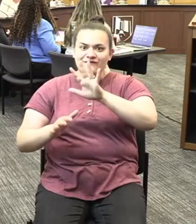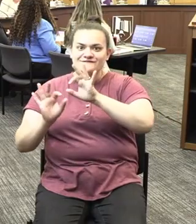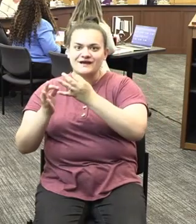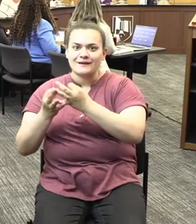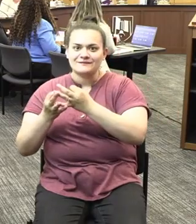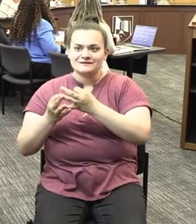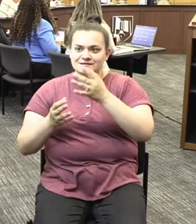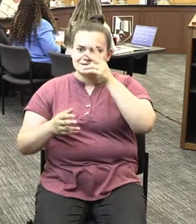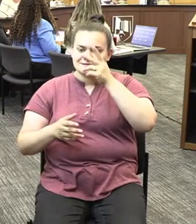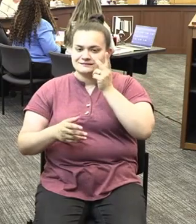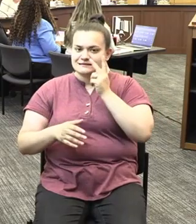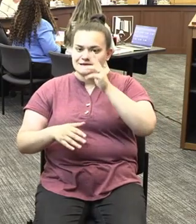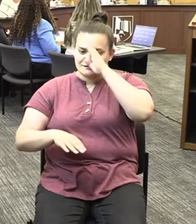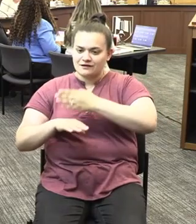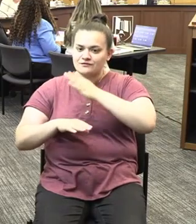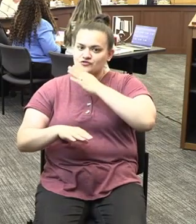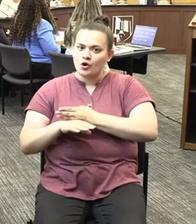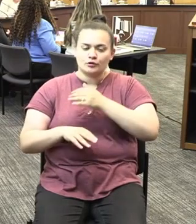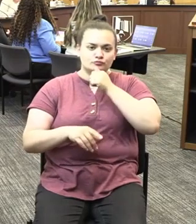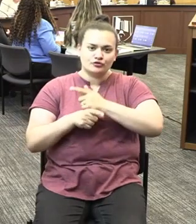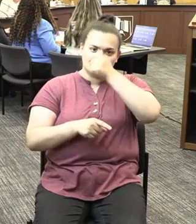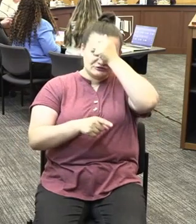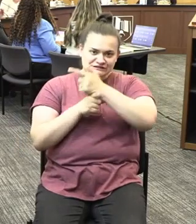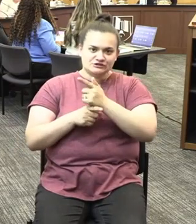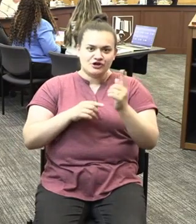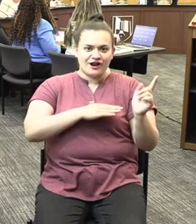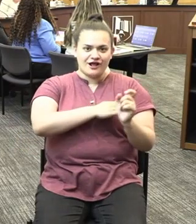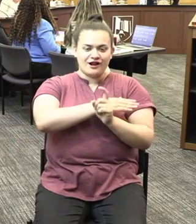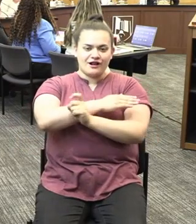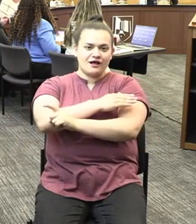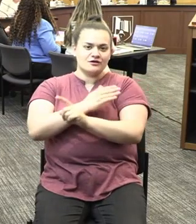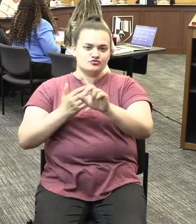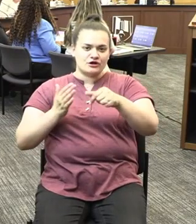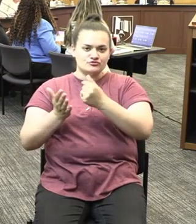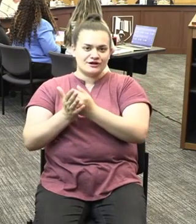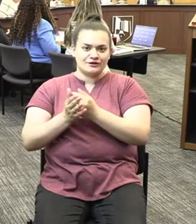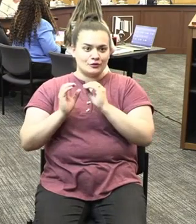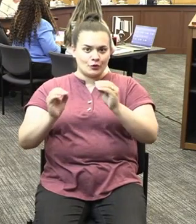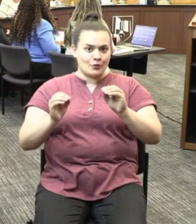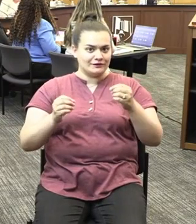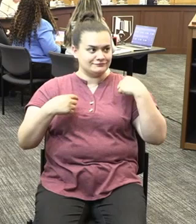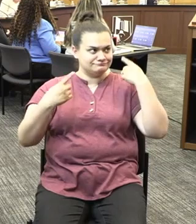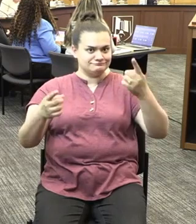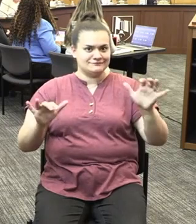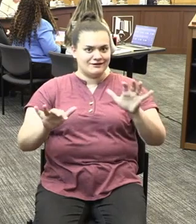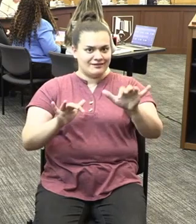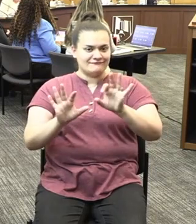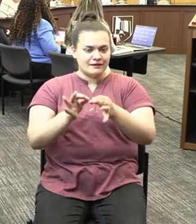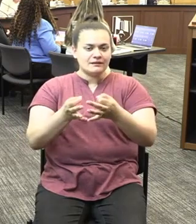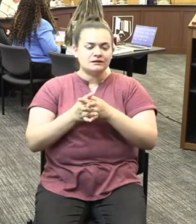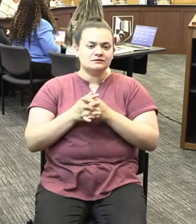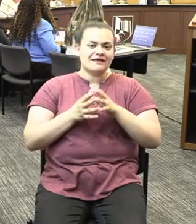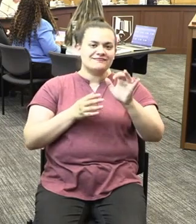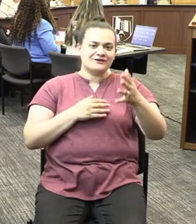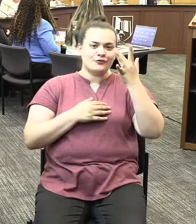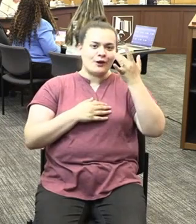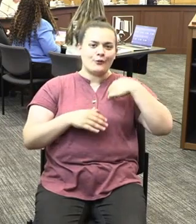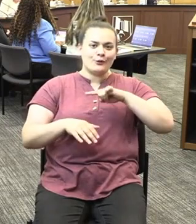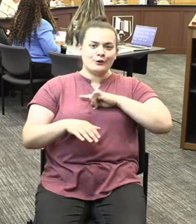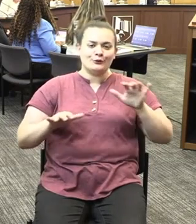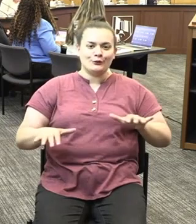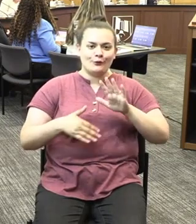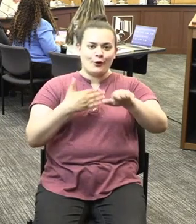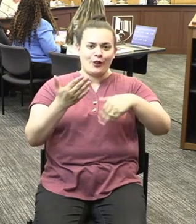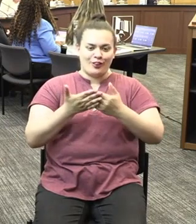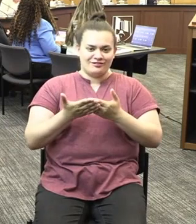or a daughter or a brother or sister crossing that stage, something no one might have ever done in that family. That's why we do all these